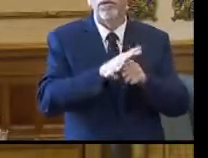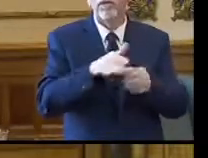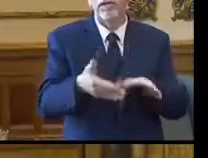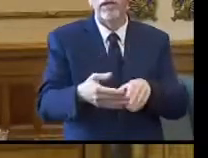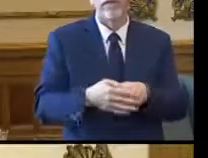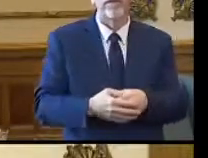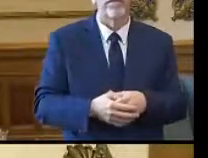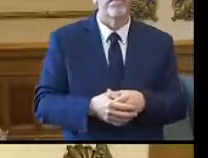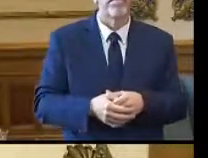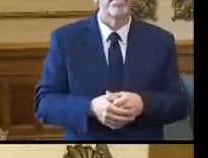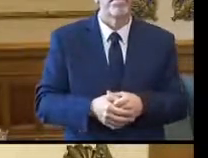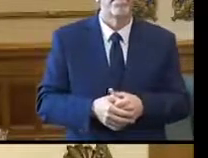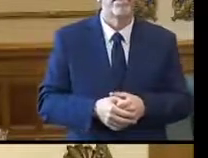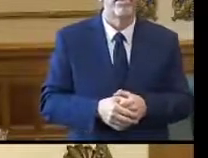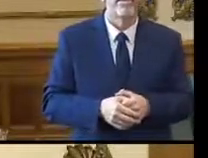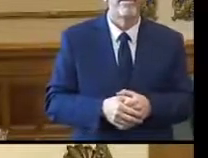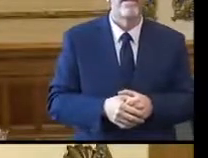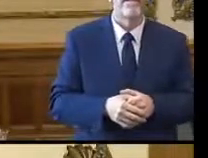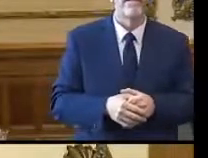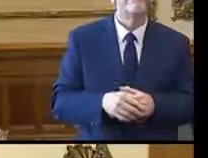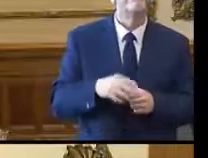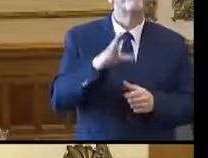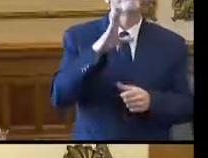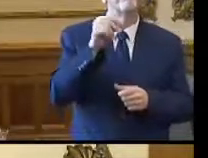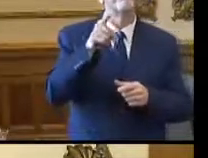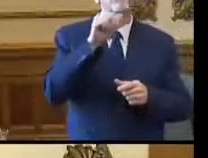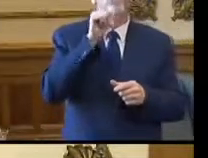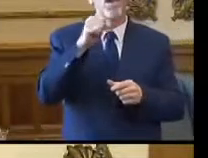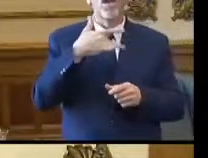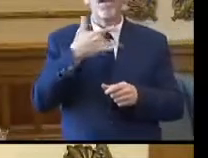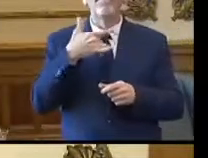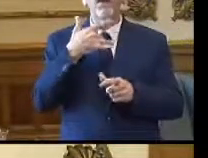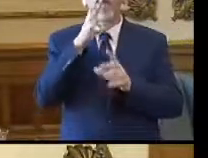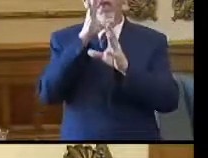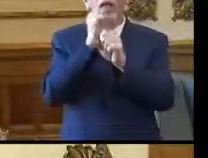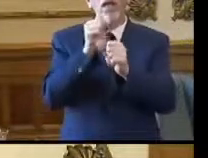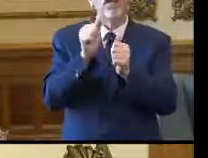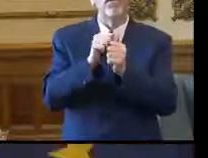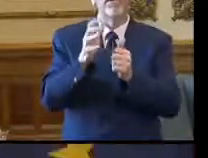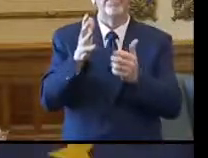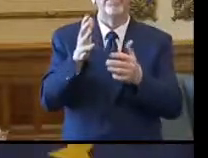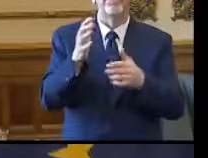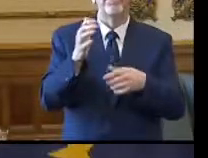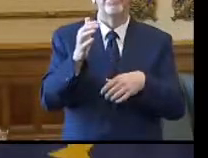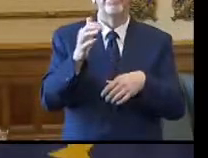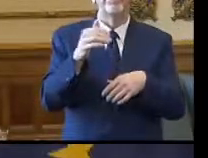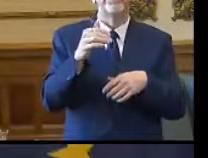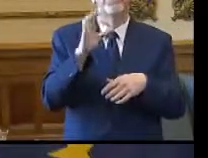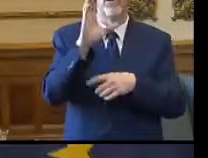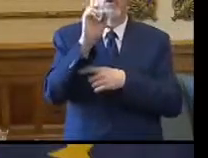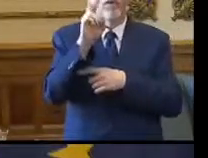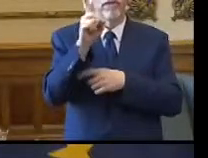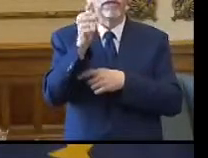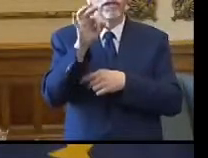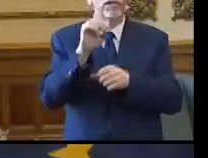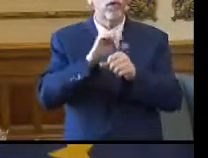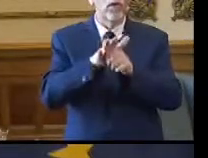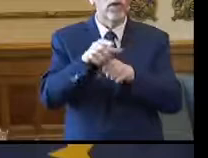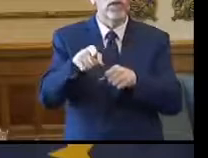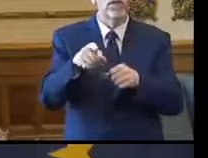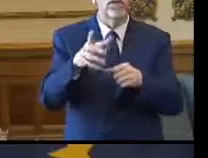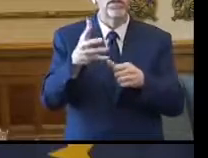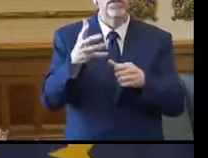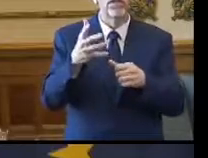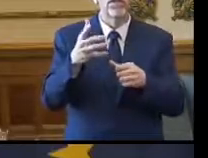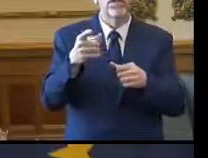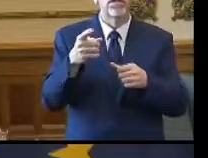and please don't be seduced by the argument that COVID-19 is no worse